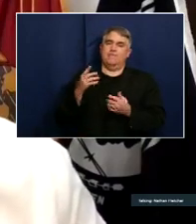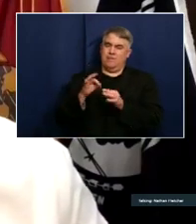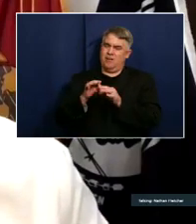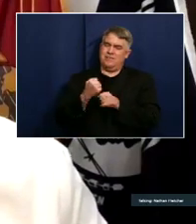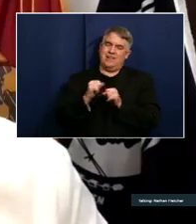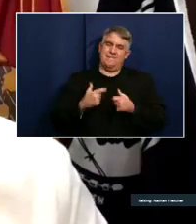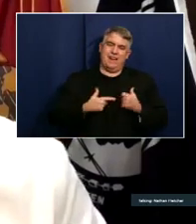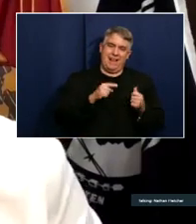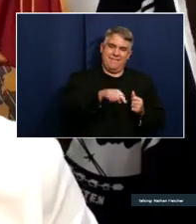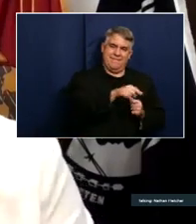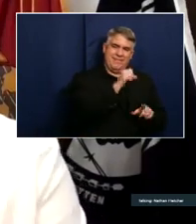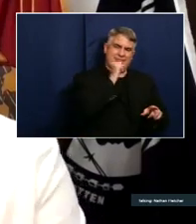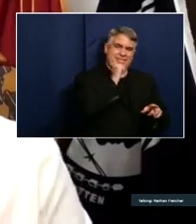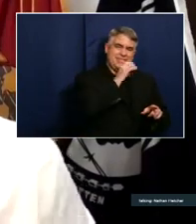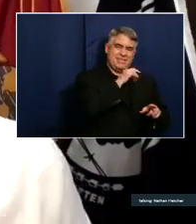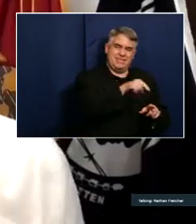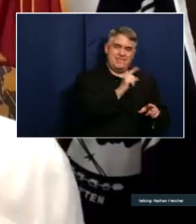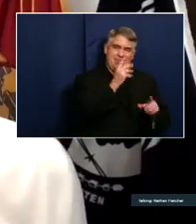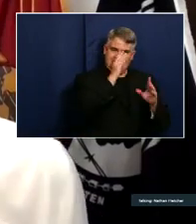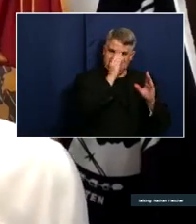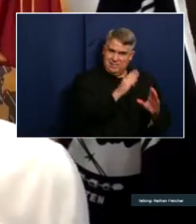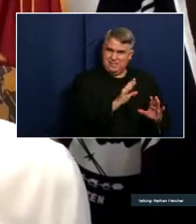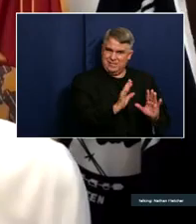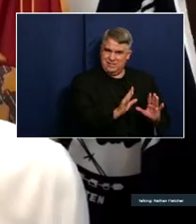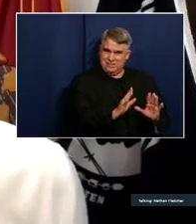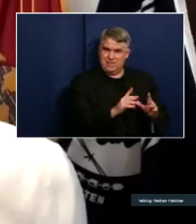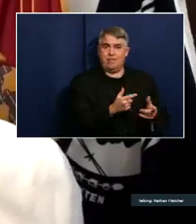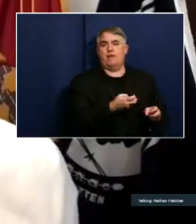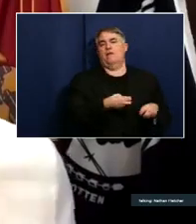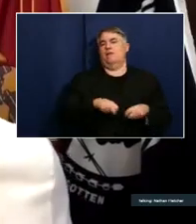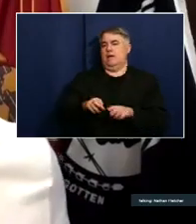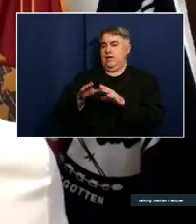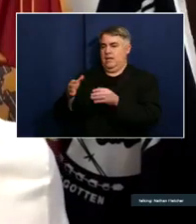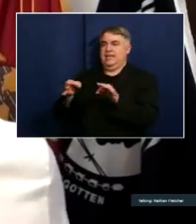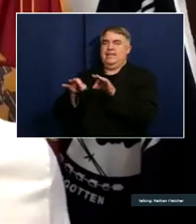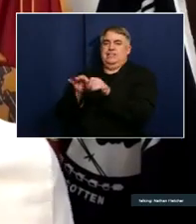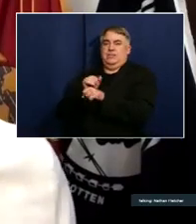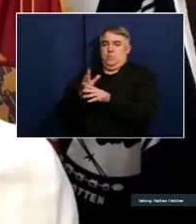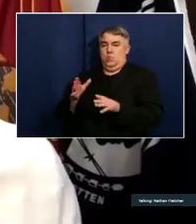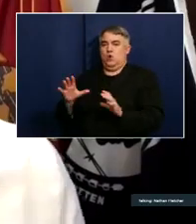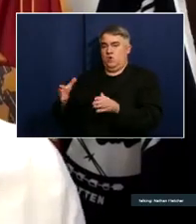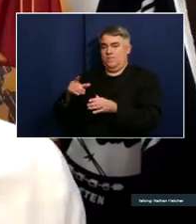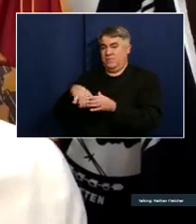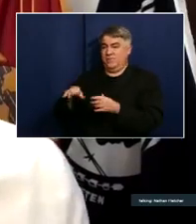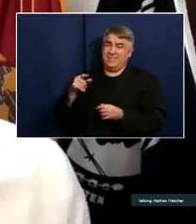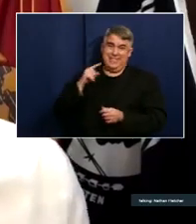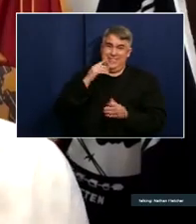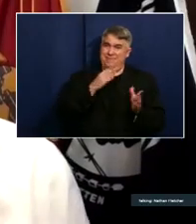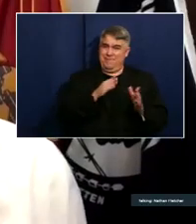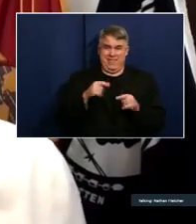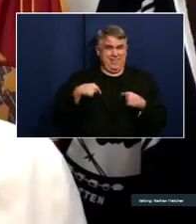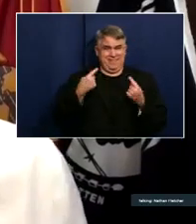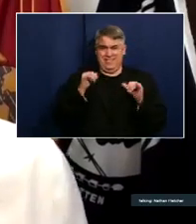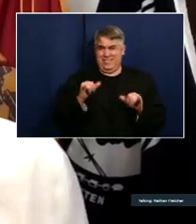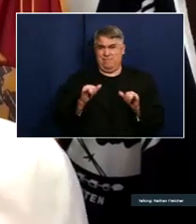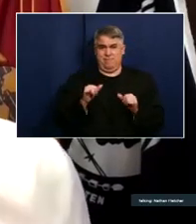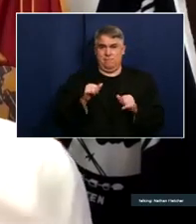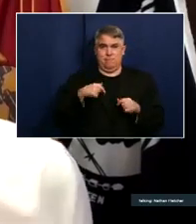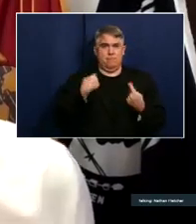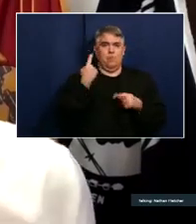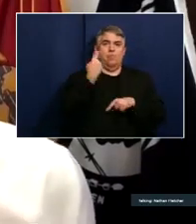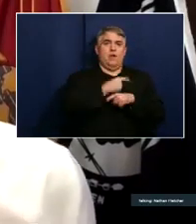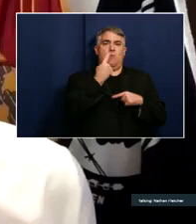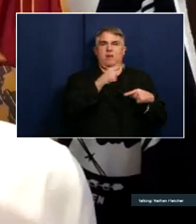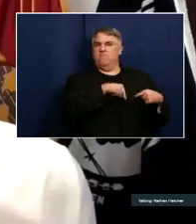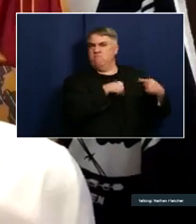vaccinated, then we can move into the tiers of essential workers. And again, this has been the plan from day one. No one should really be surprised about the